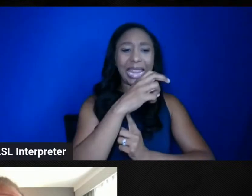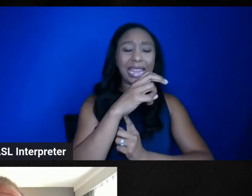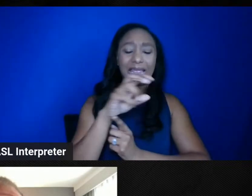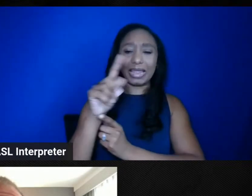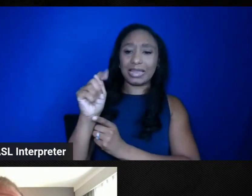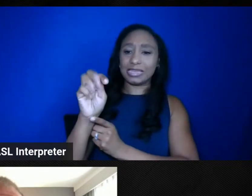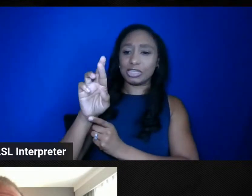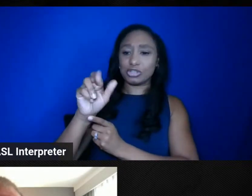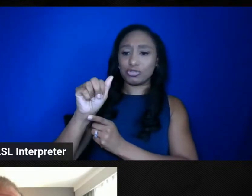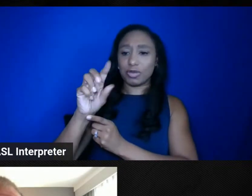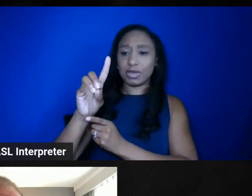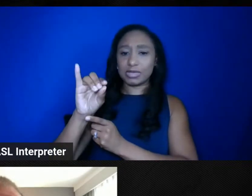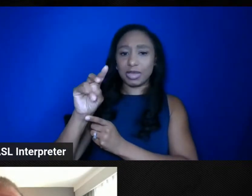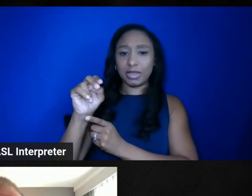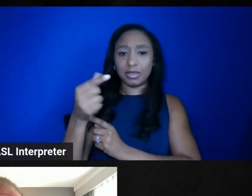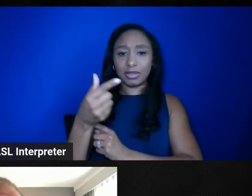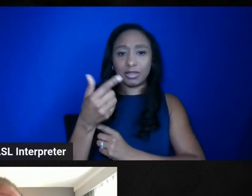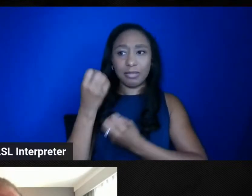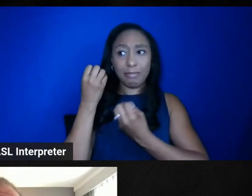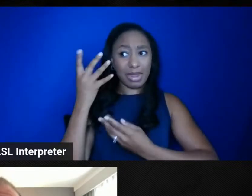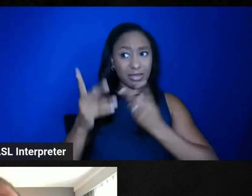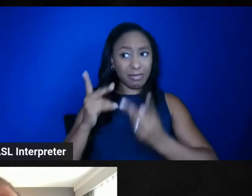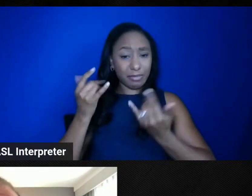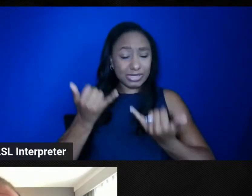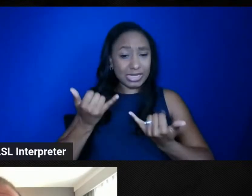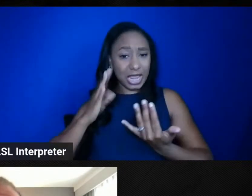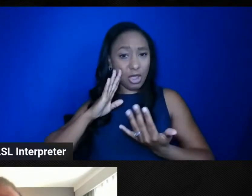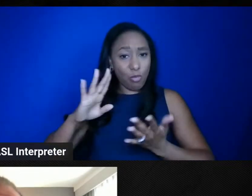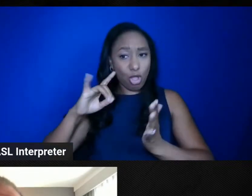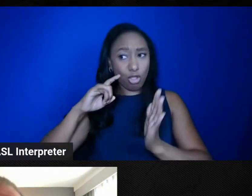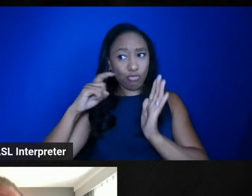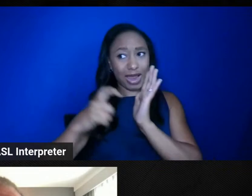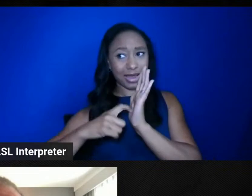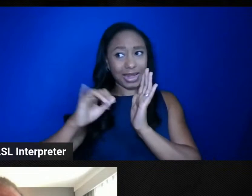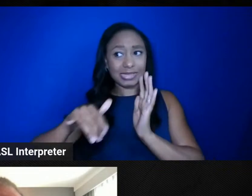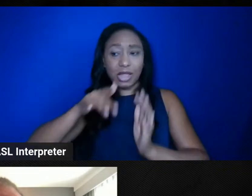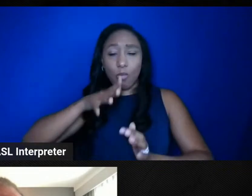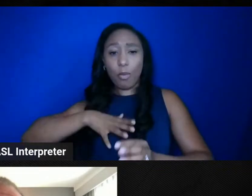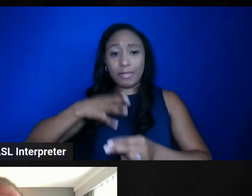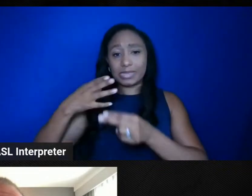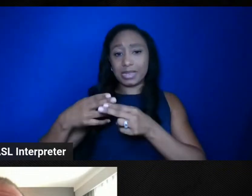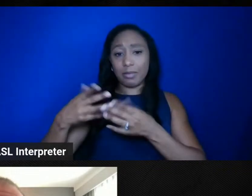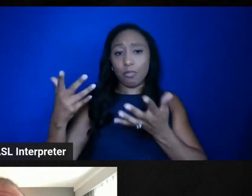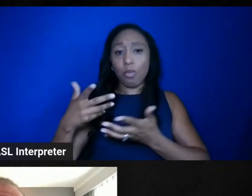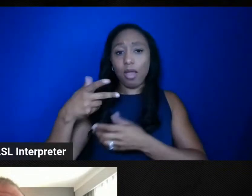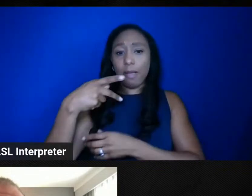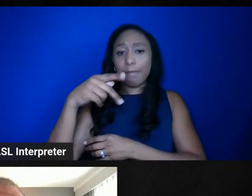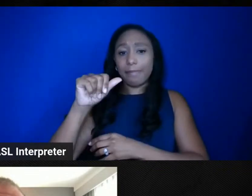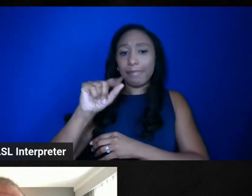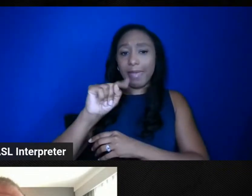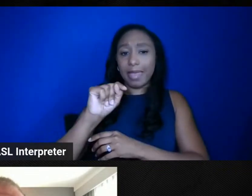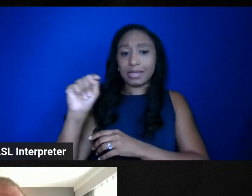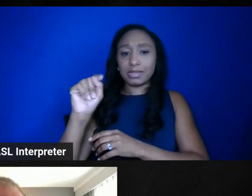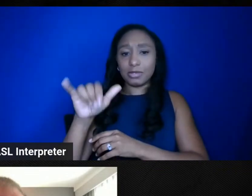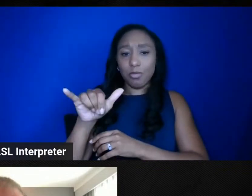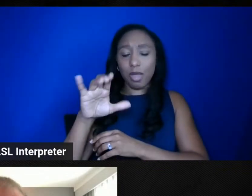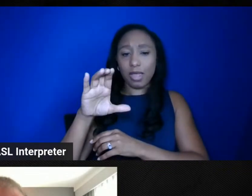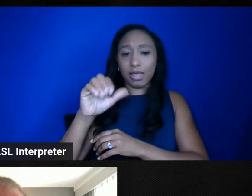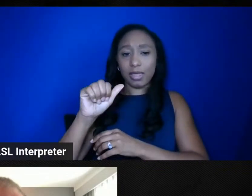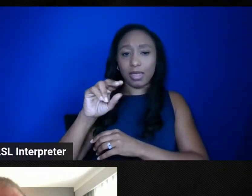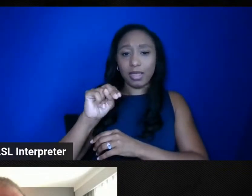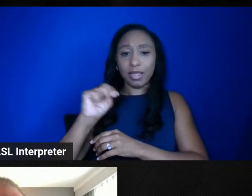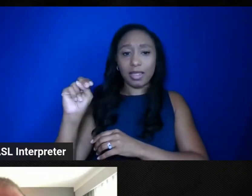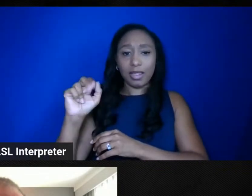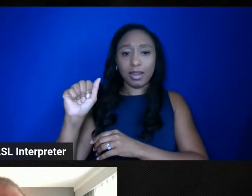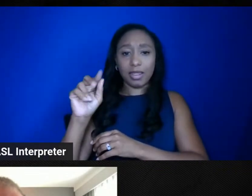even today would recognize. Patty Cannon, it turns out, was one of the most prolific,